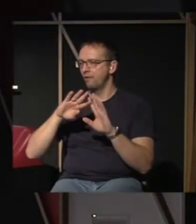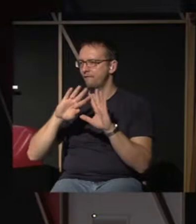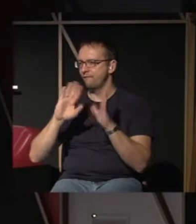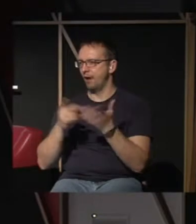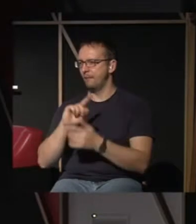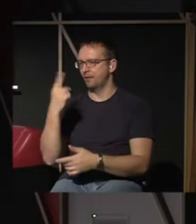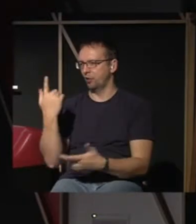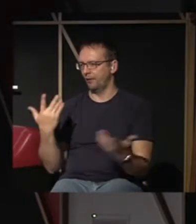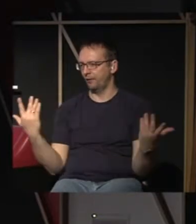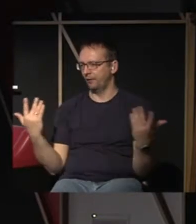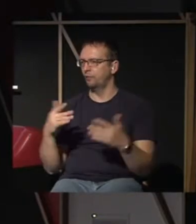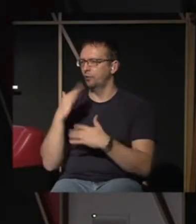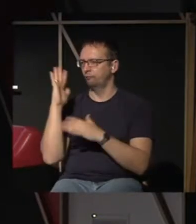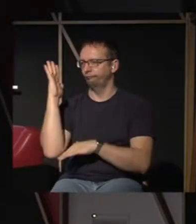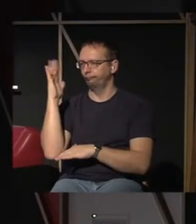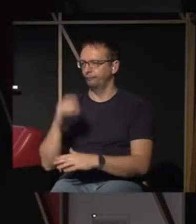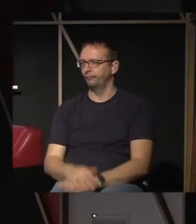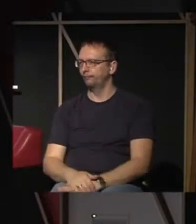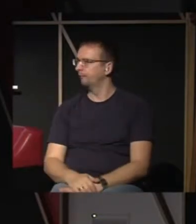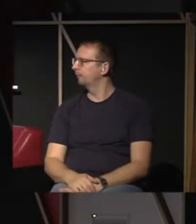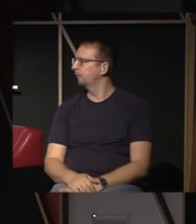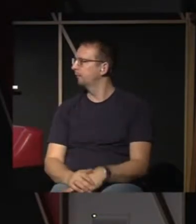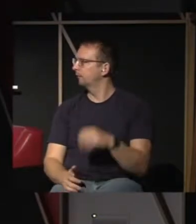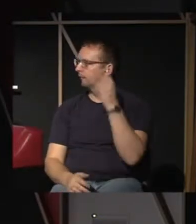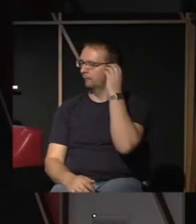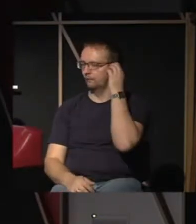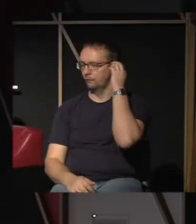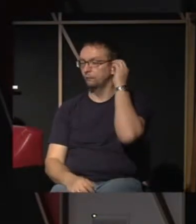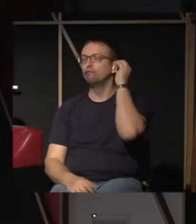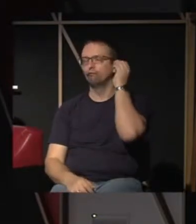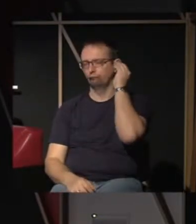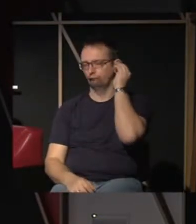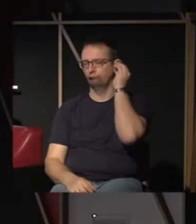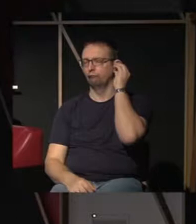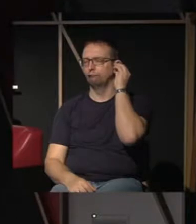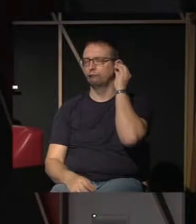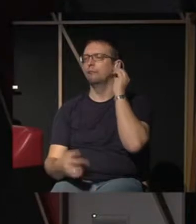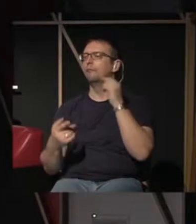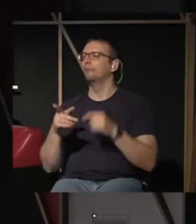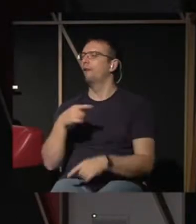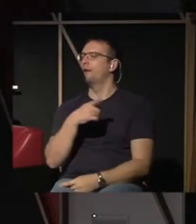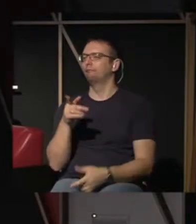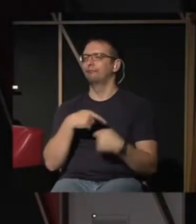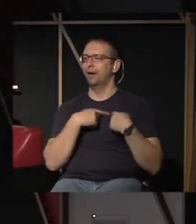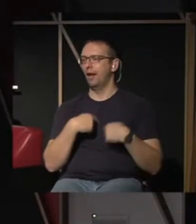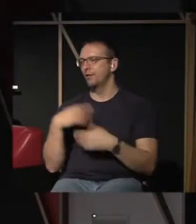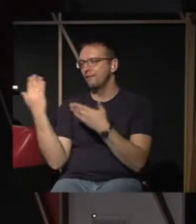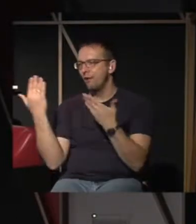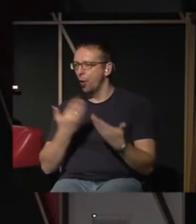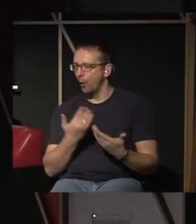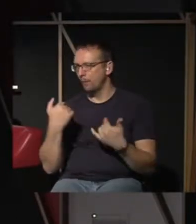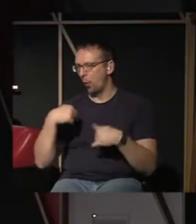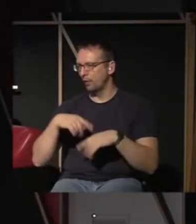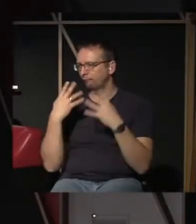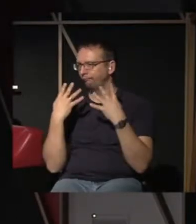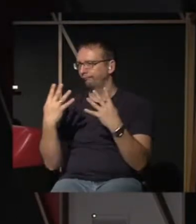Buenas tardes a todos y a todas. It's a pleasure to be here and learn from all of you, even though I can't see any of you just